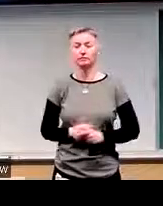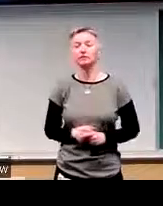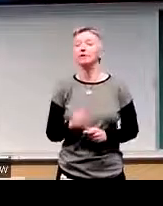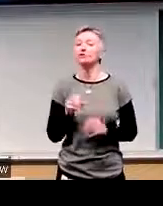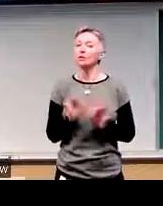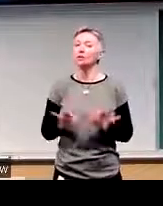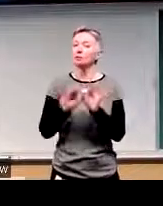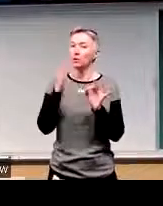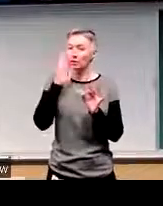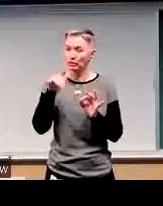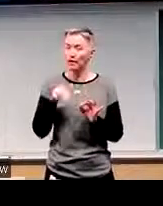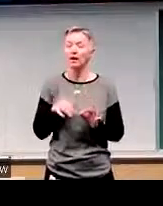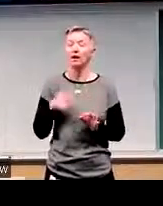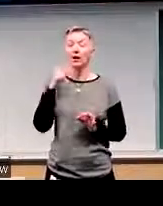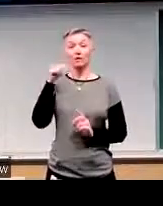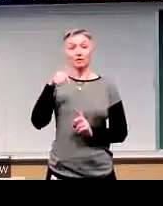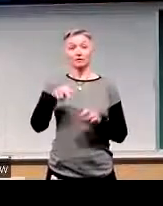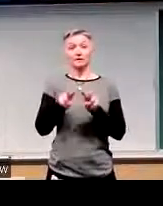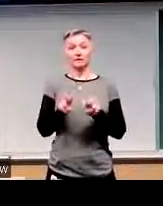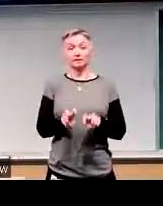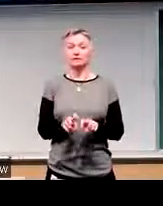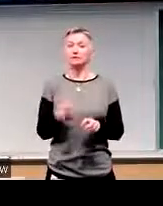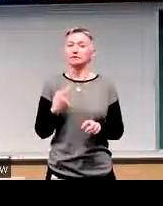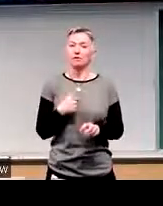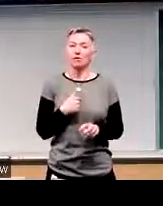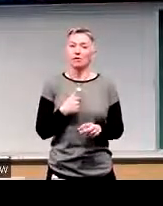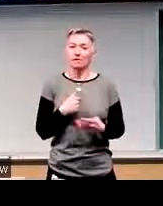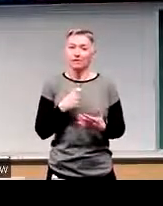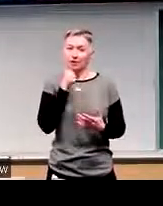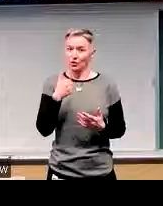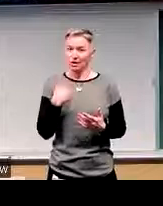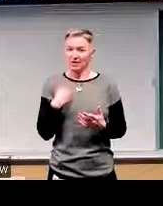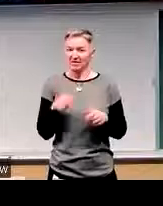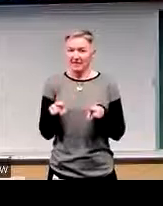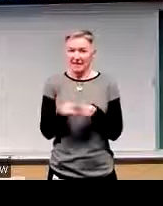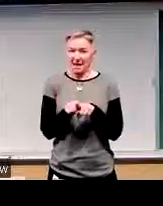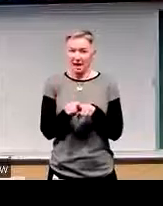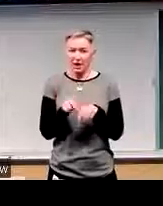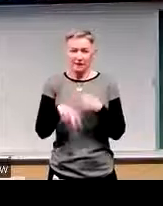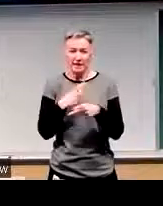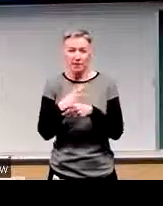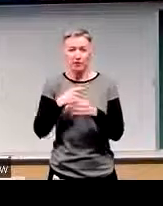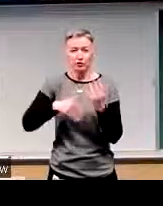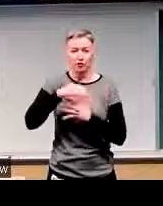this analysis, we don't have the same social connectedness measures across all 3